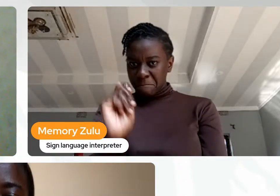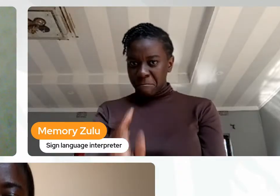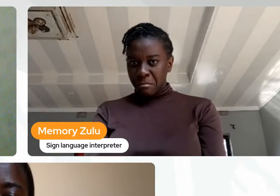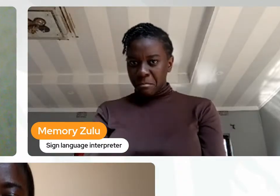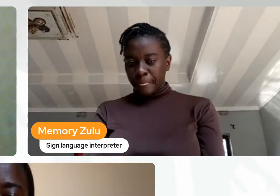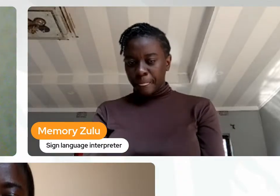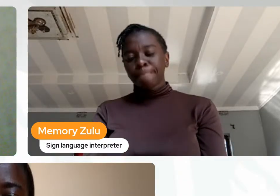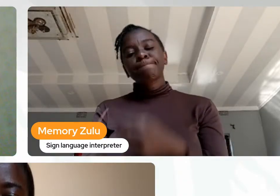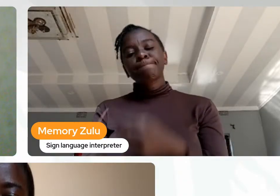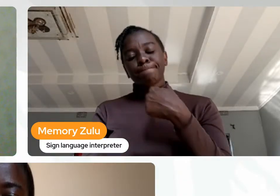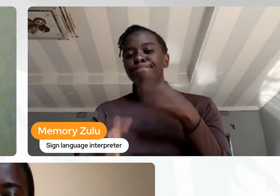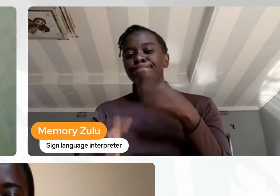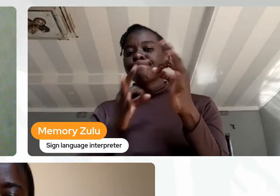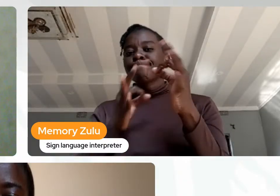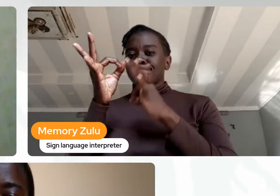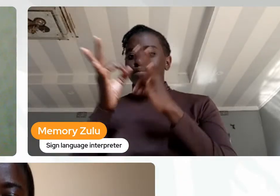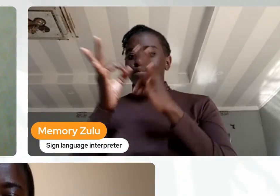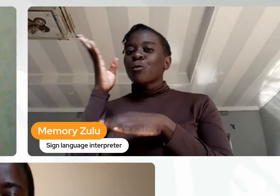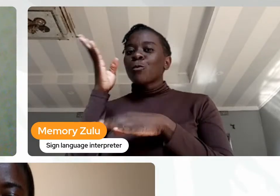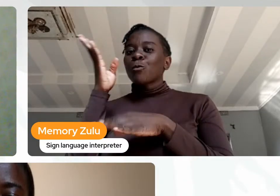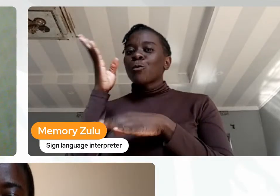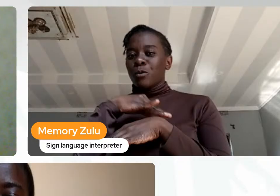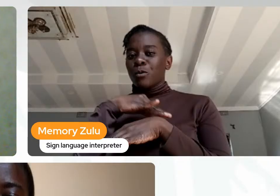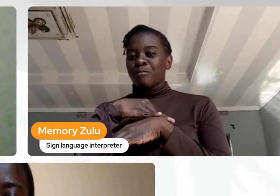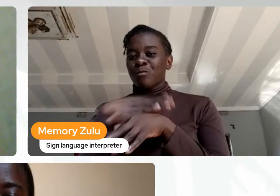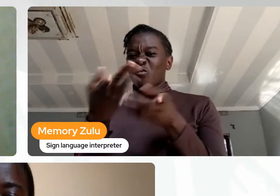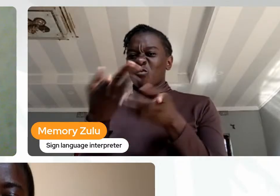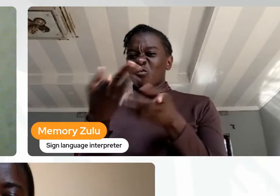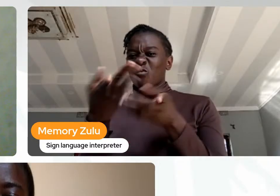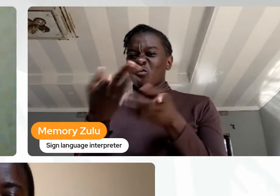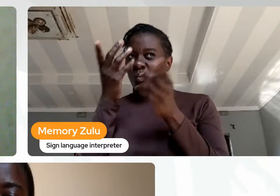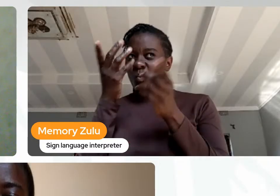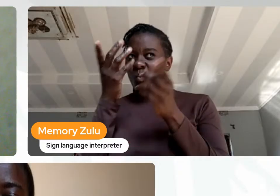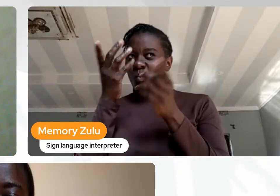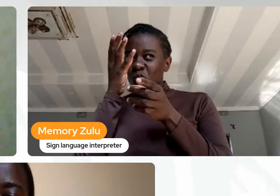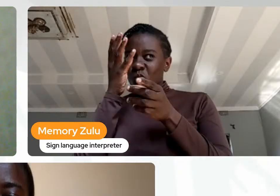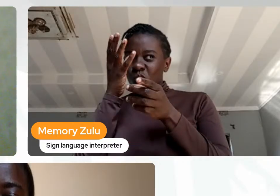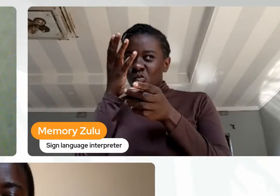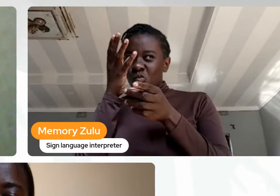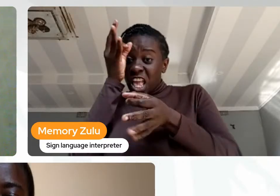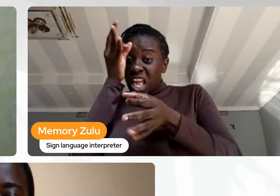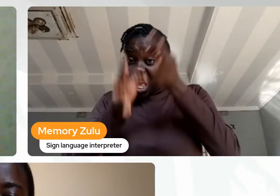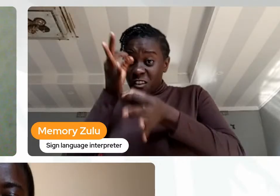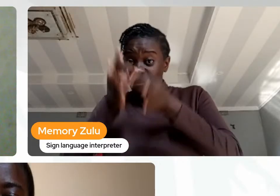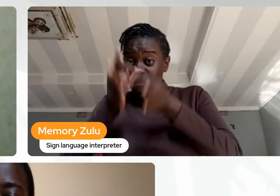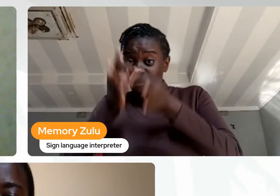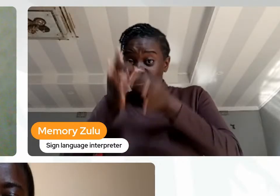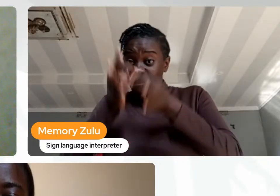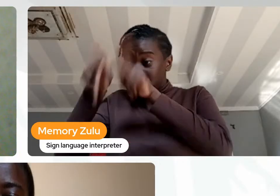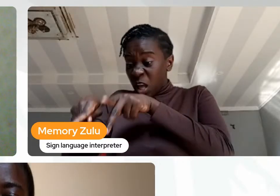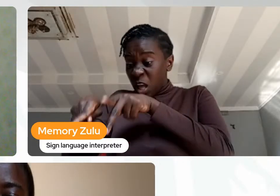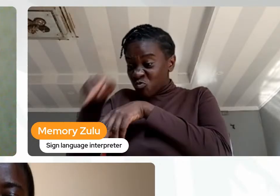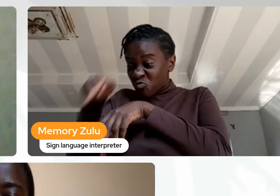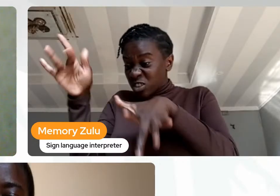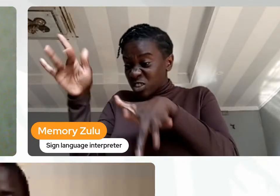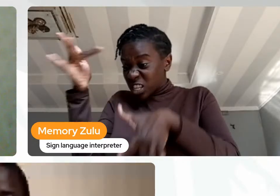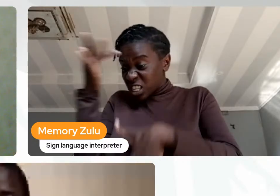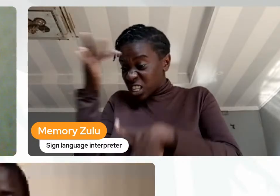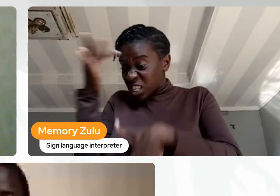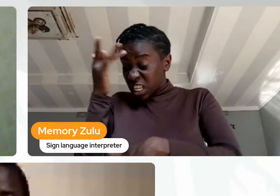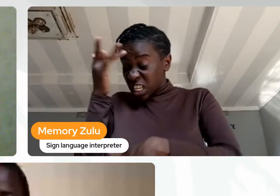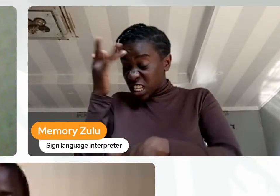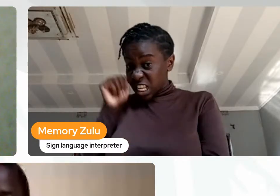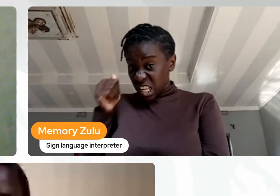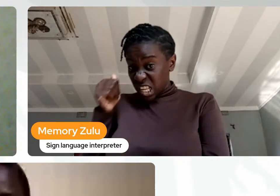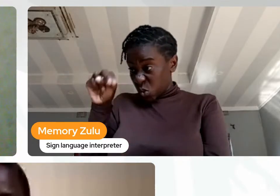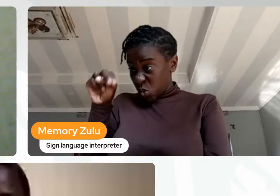fan. So in case there was somebody who had a UTI, urinated on the toilet fan, then you go and sit on that